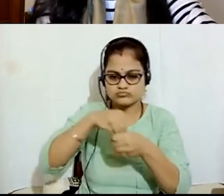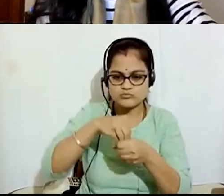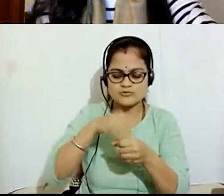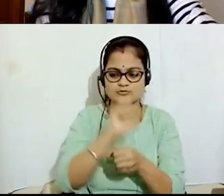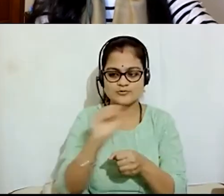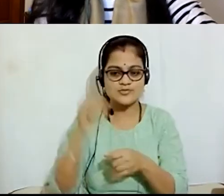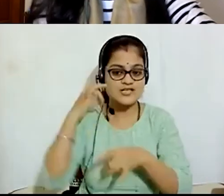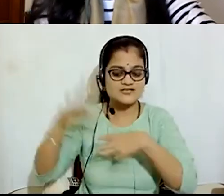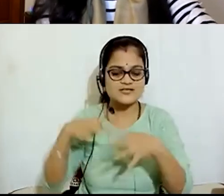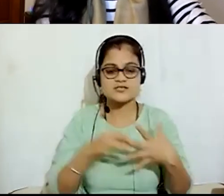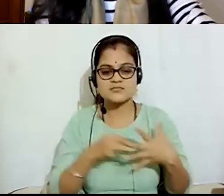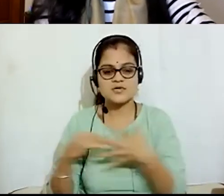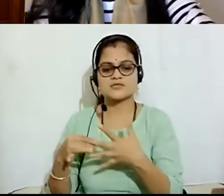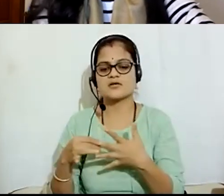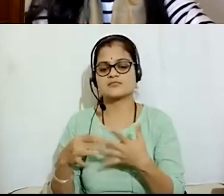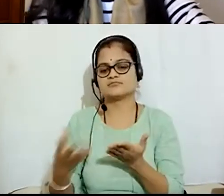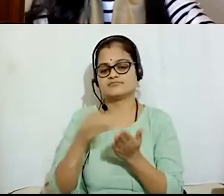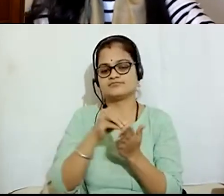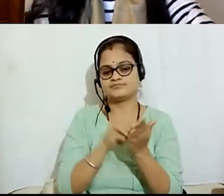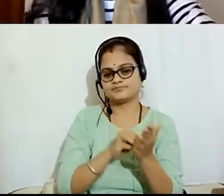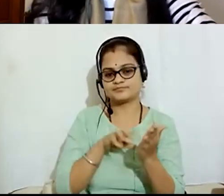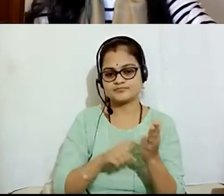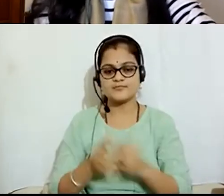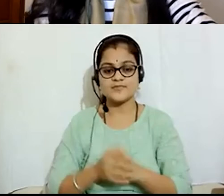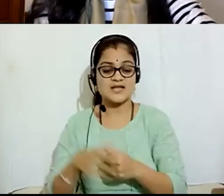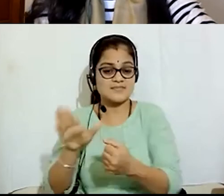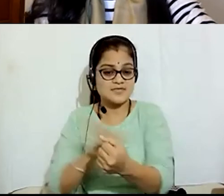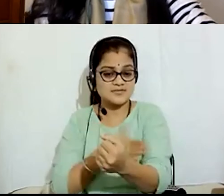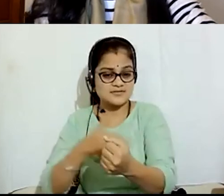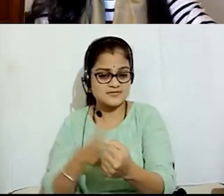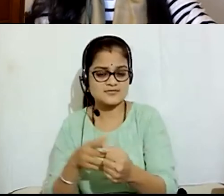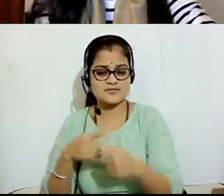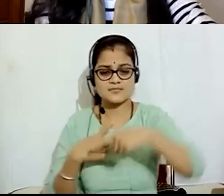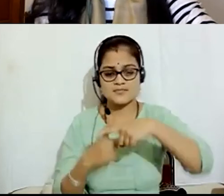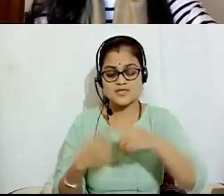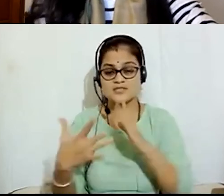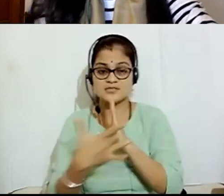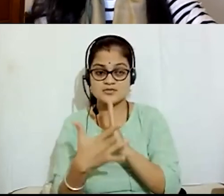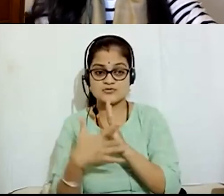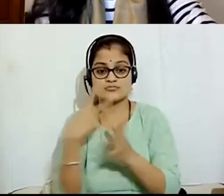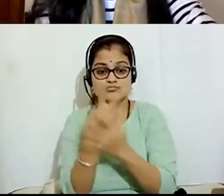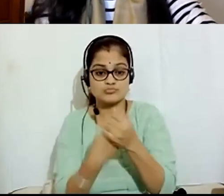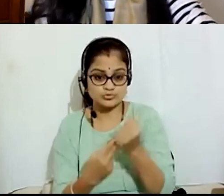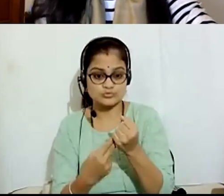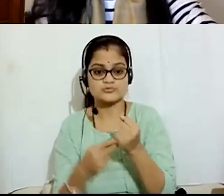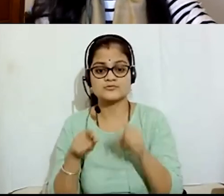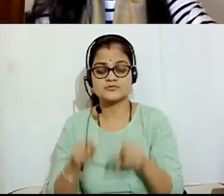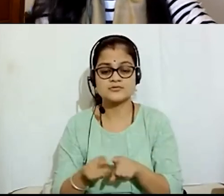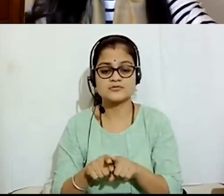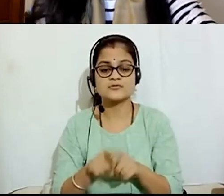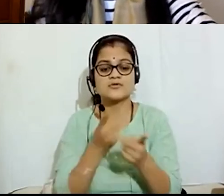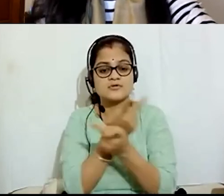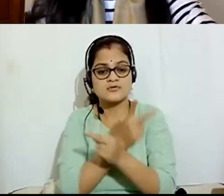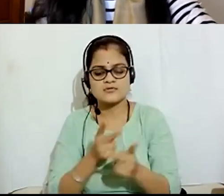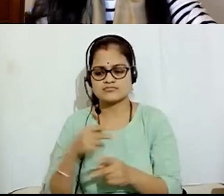cities. Combining the magic of musicality and the power of technology, the finalists have now spent several